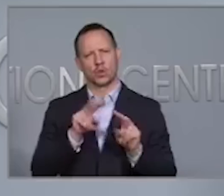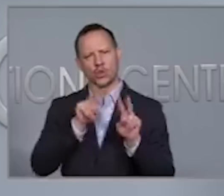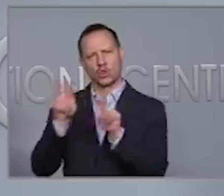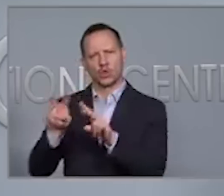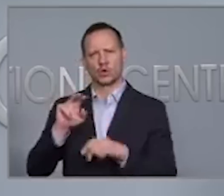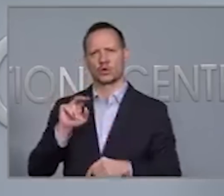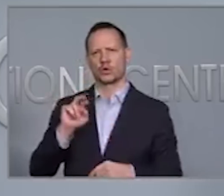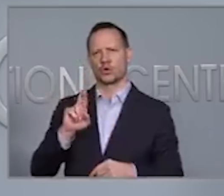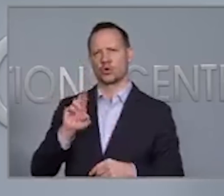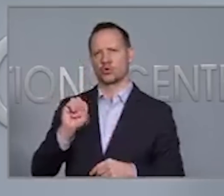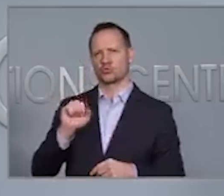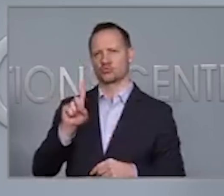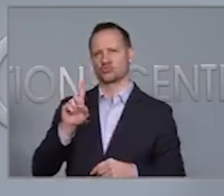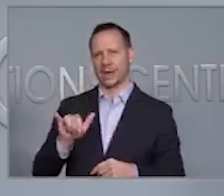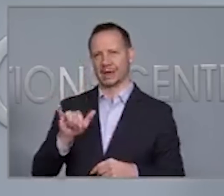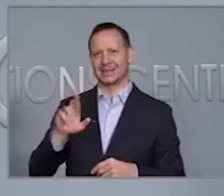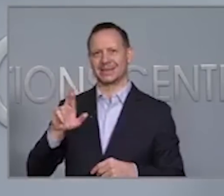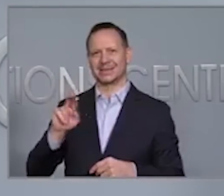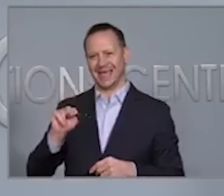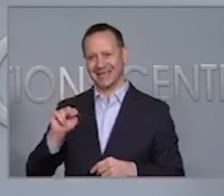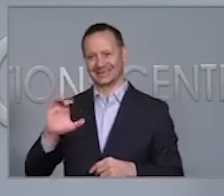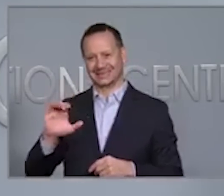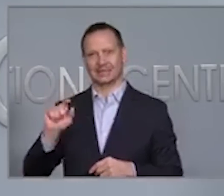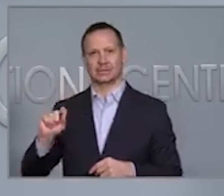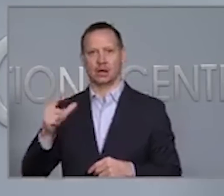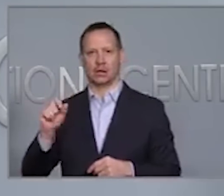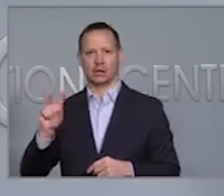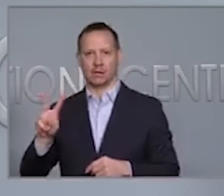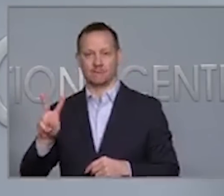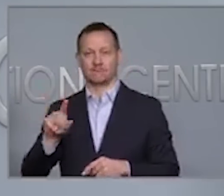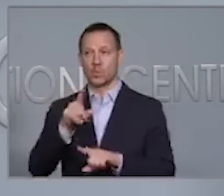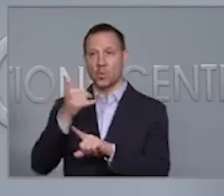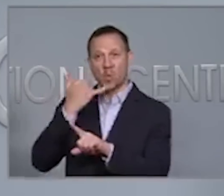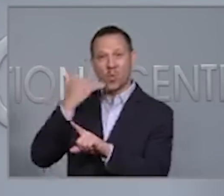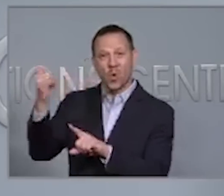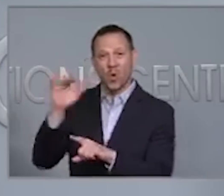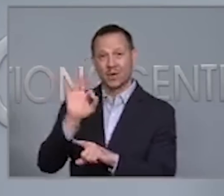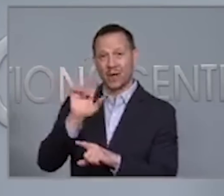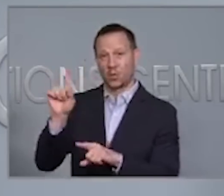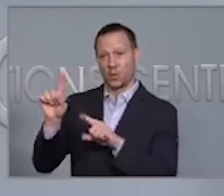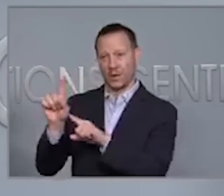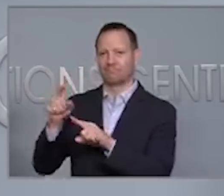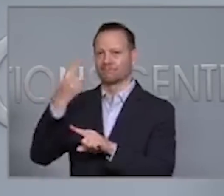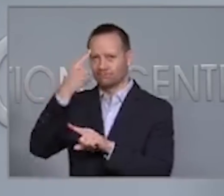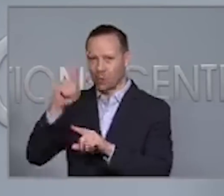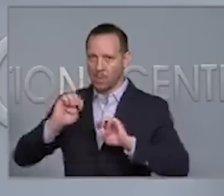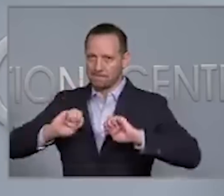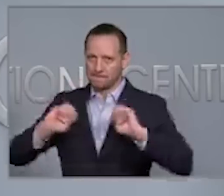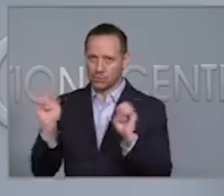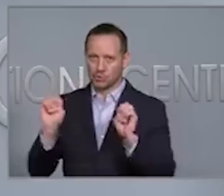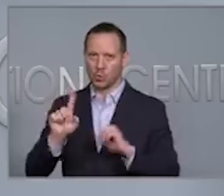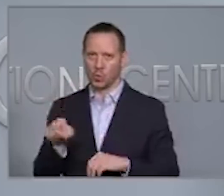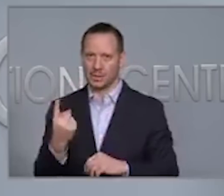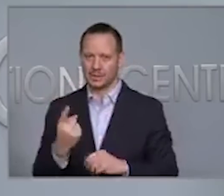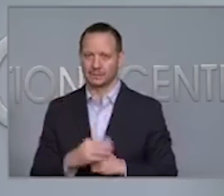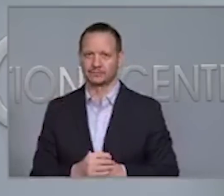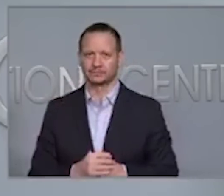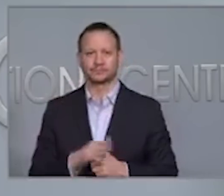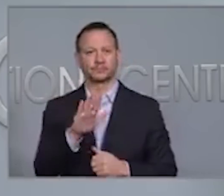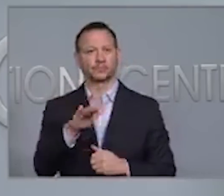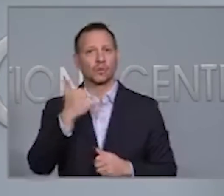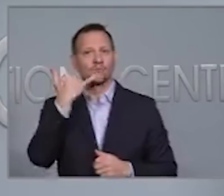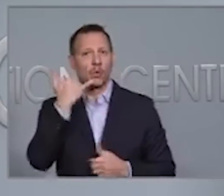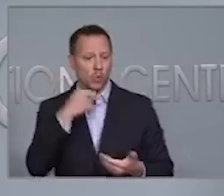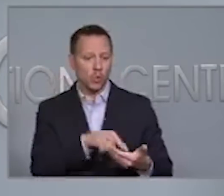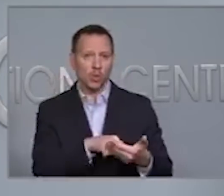readync.gov. Remember, please only dial 911 for emergencies. Make sure your cell phone is charged and conserve battery